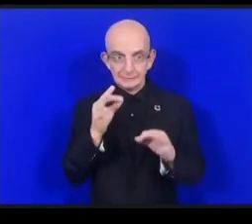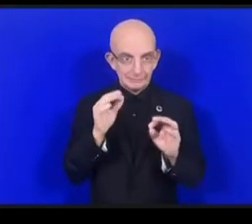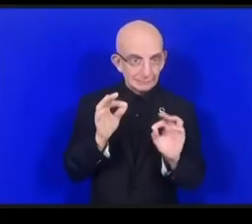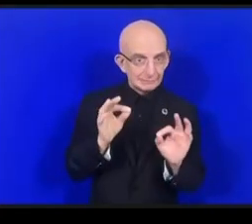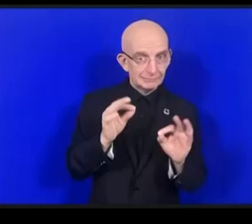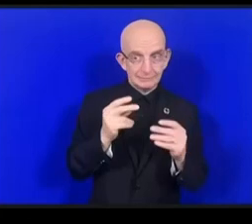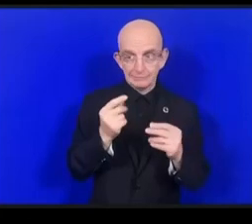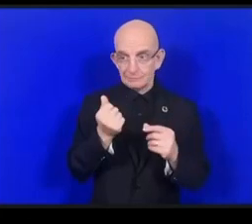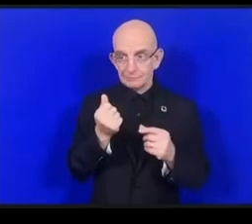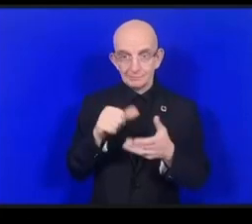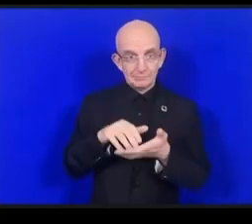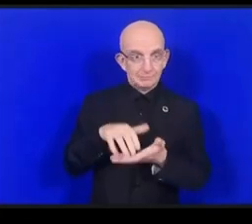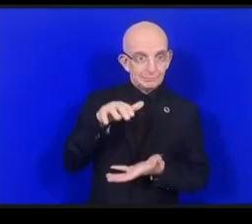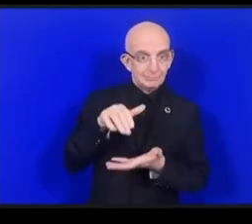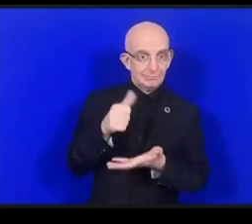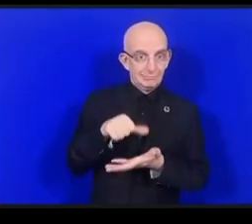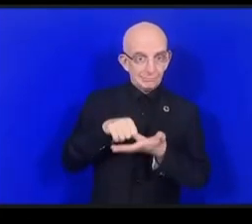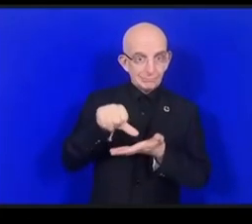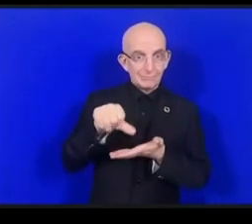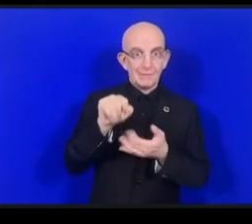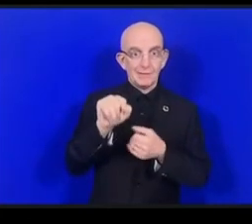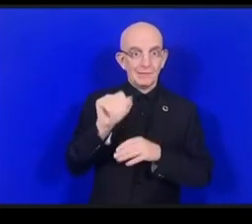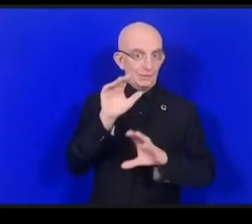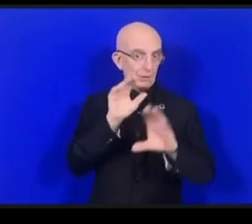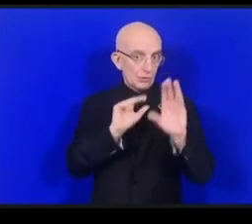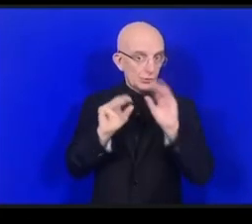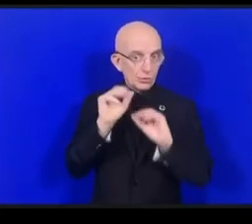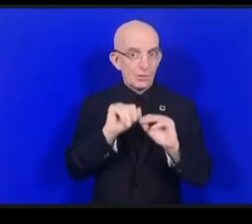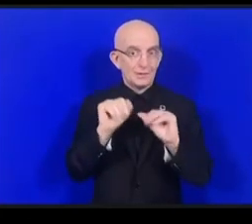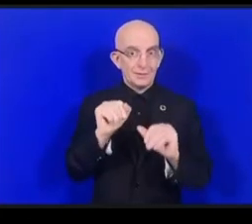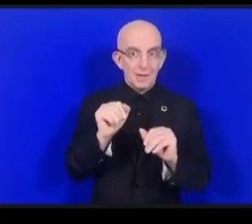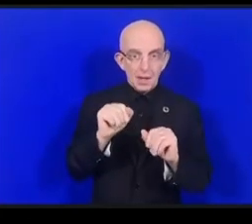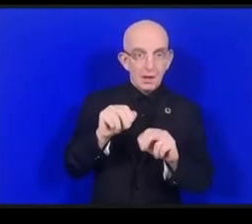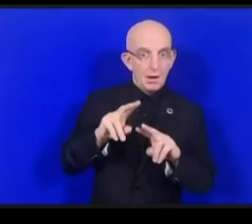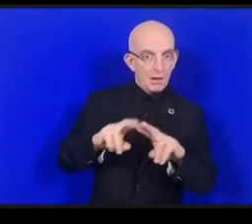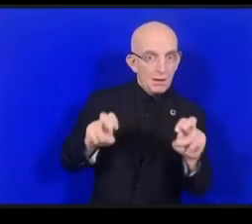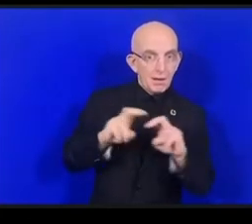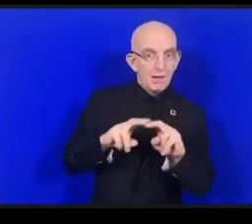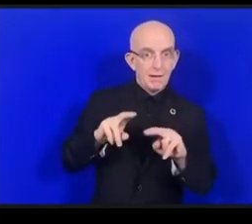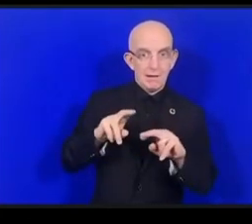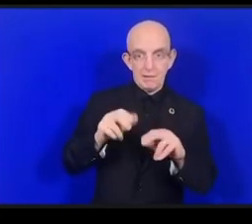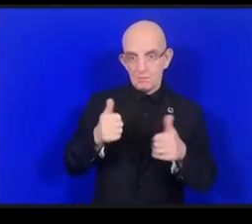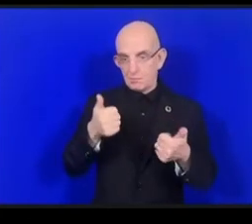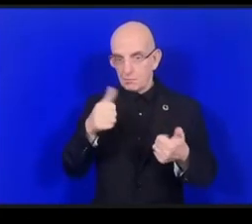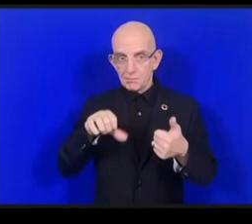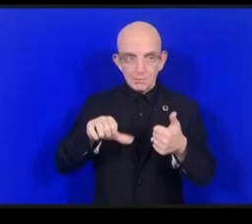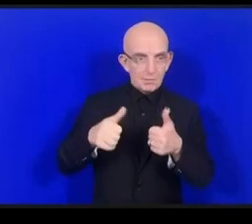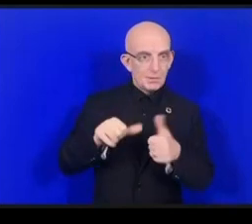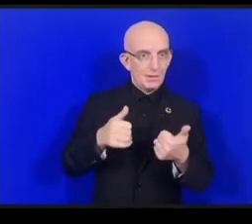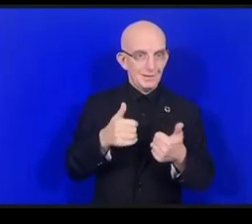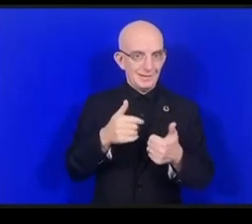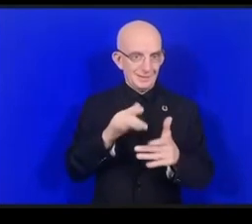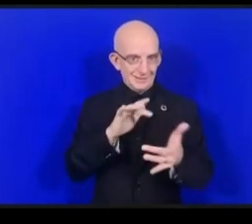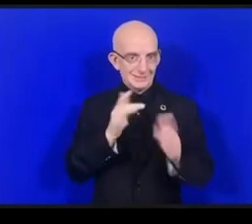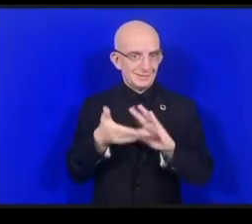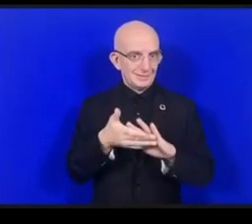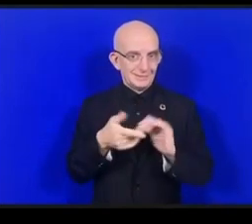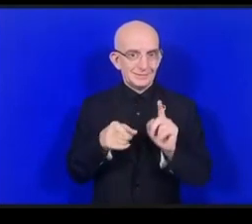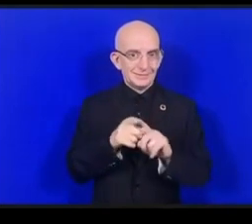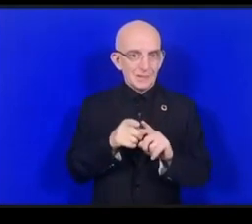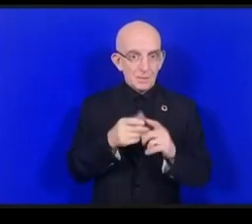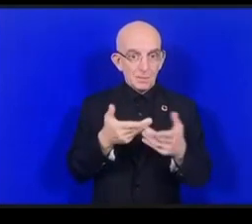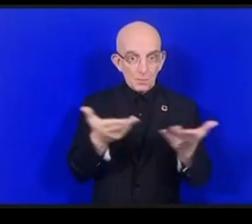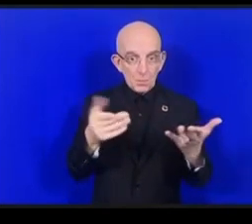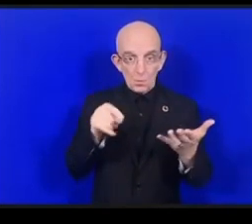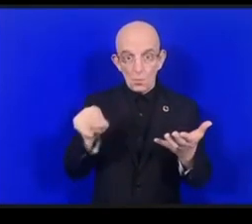internet. For example, like the internet is in some region, like the internet is not affordable at all. It is getting more